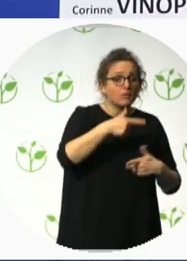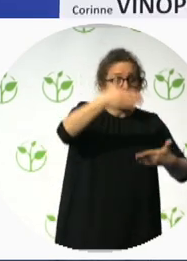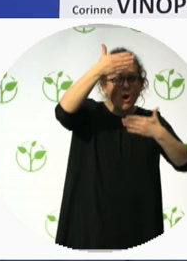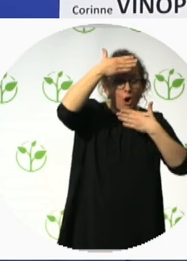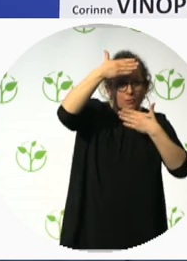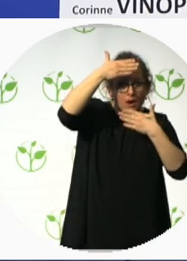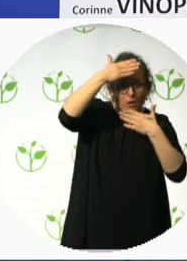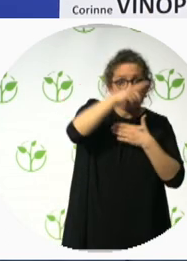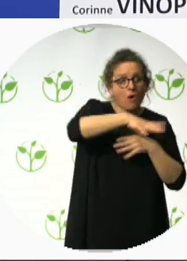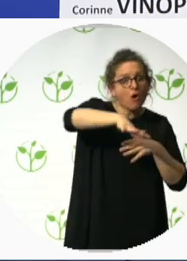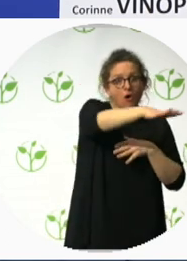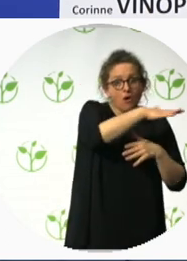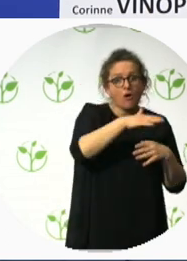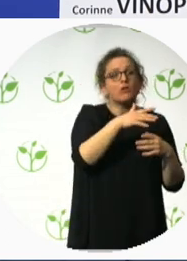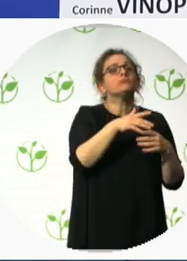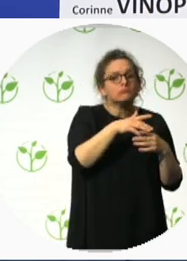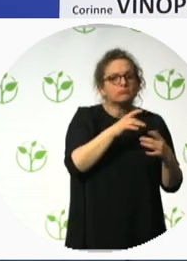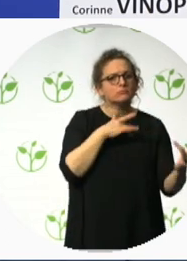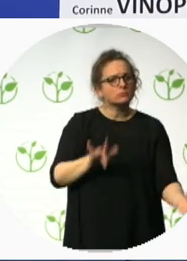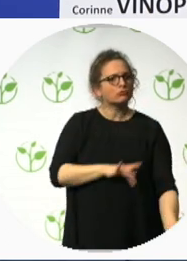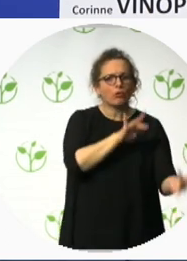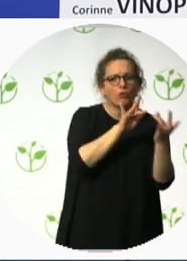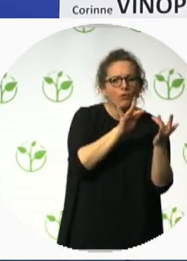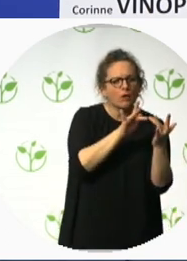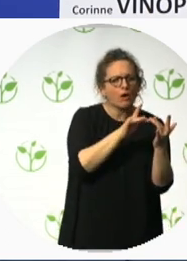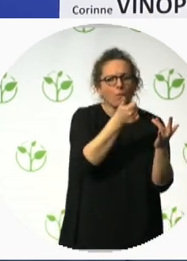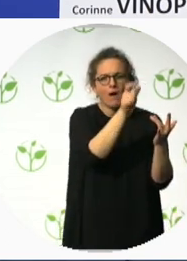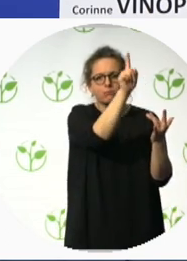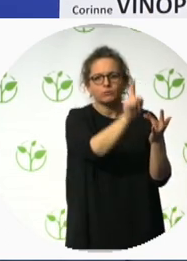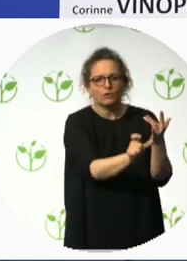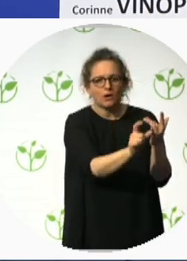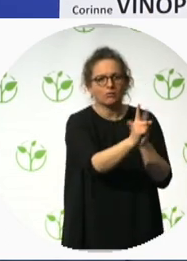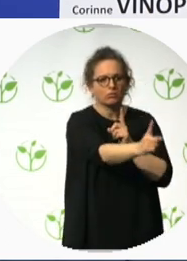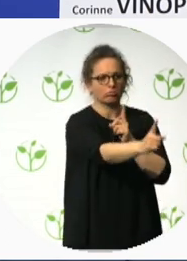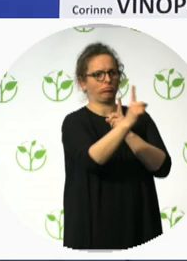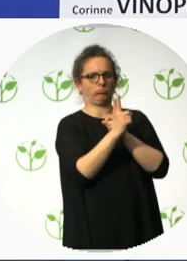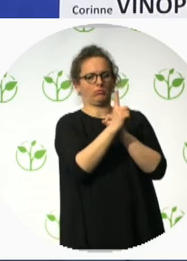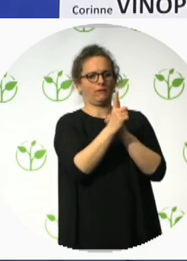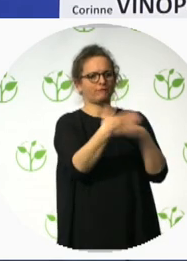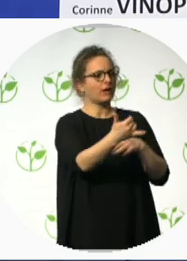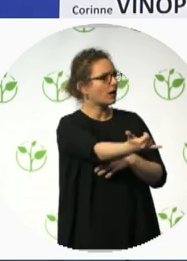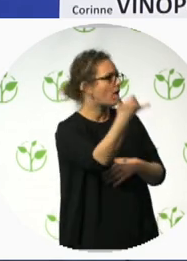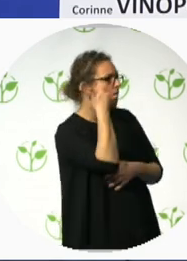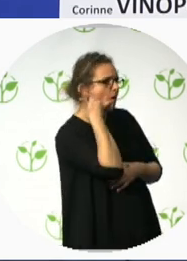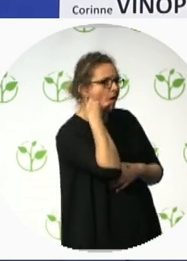researcher in Morocco asking if we wanted to work together. And I said, sure, but